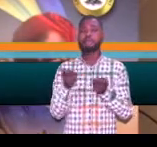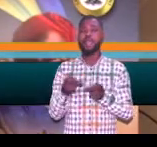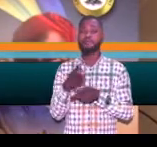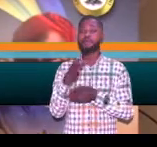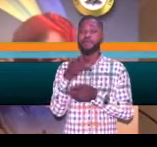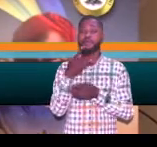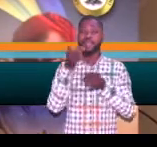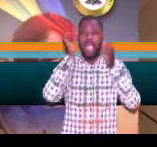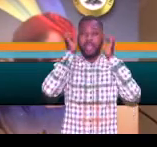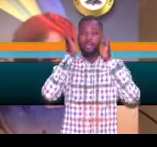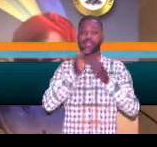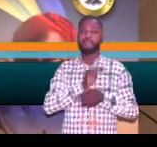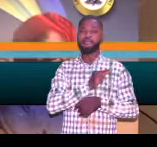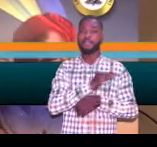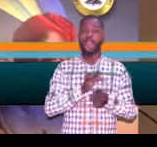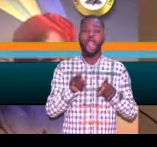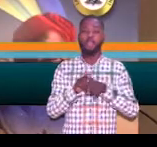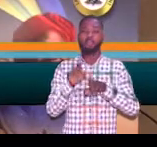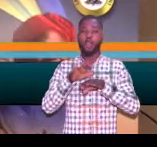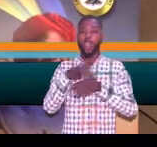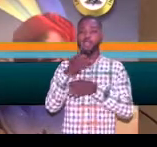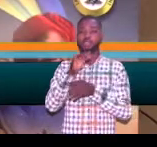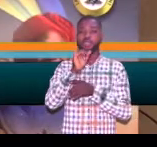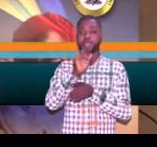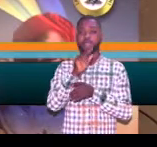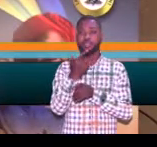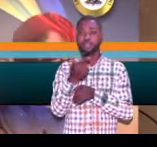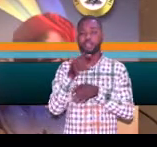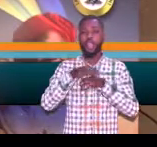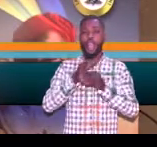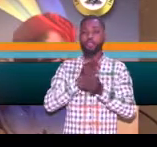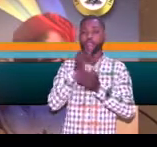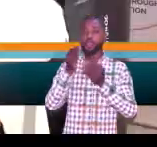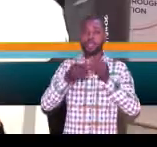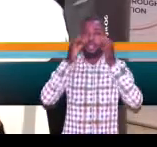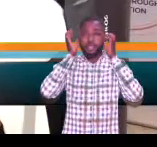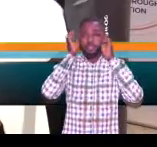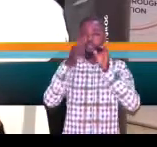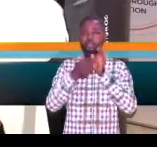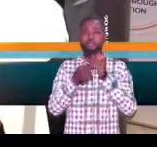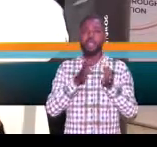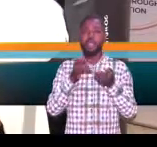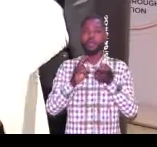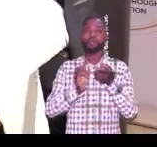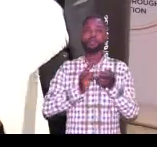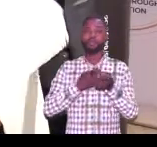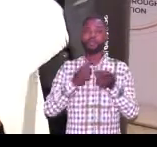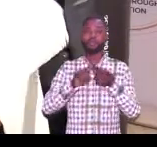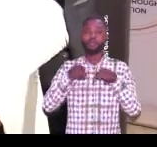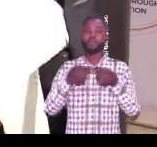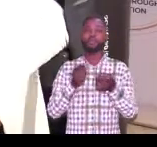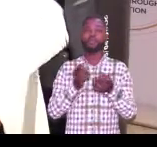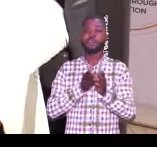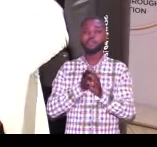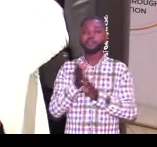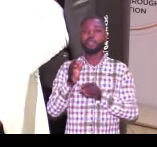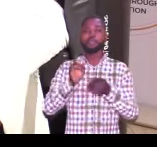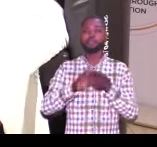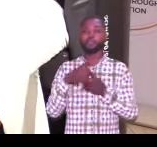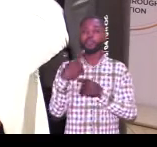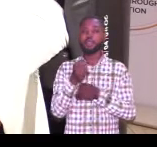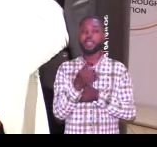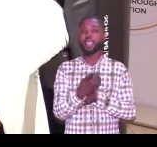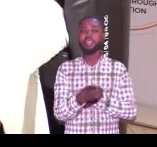platforms of the Education Ministry. Also on the Instagram page of the Total Education Show. On that note, I want us to go straight to